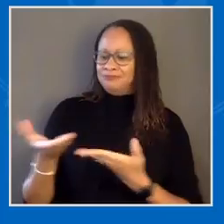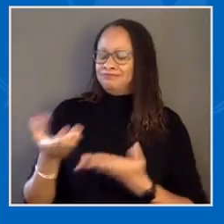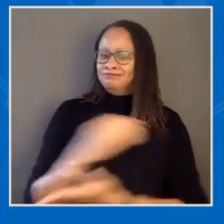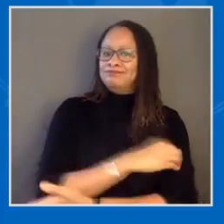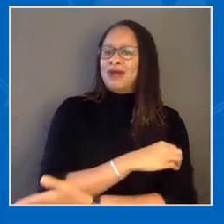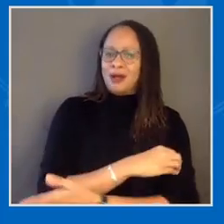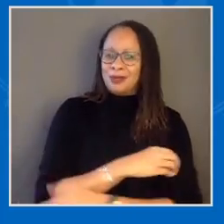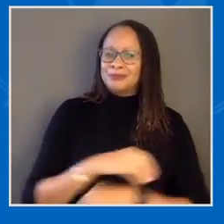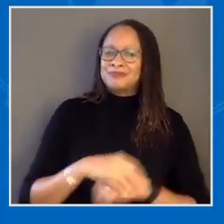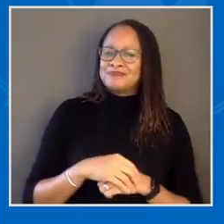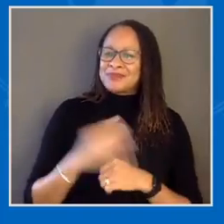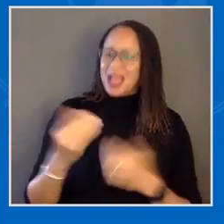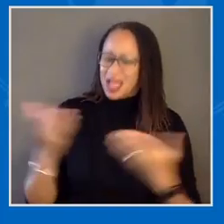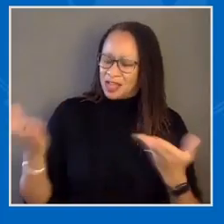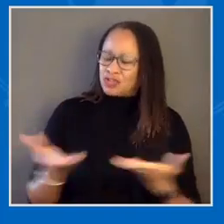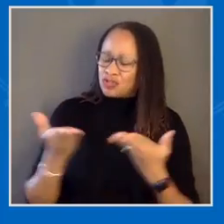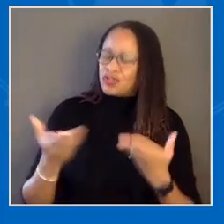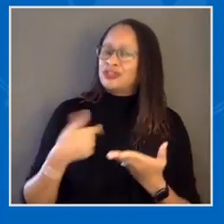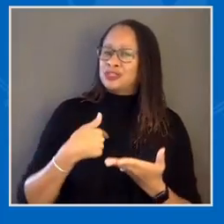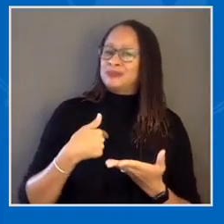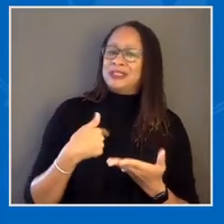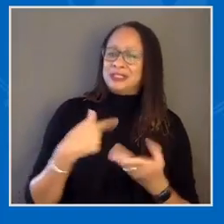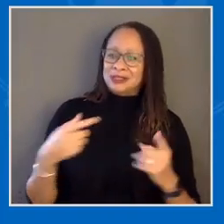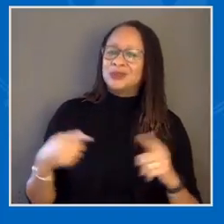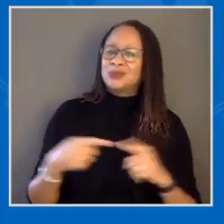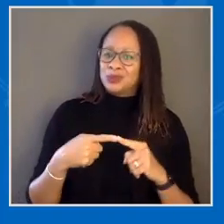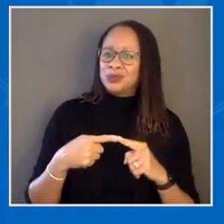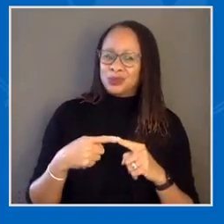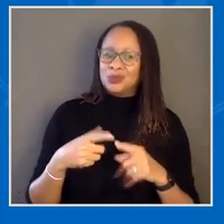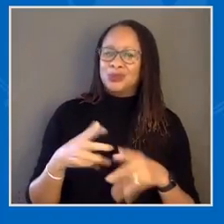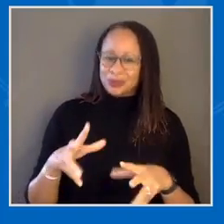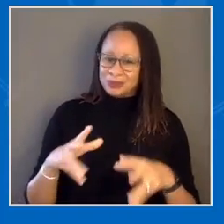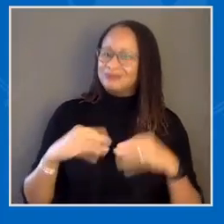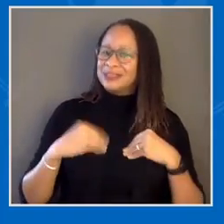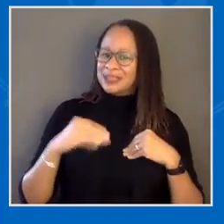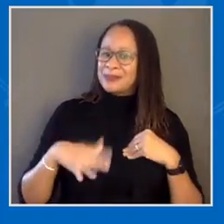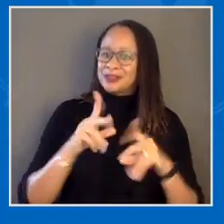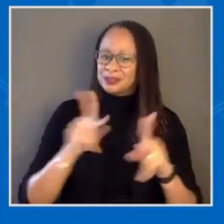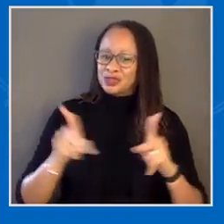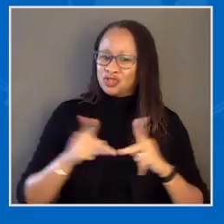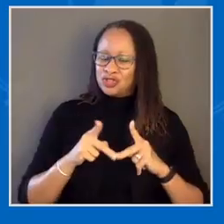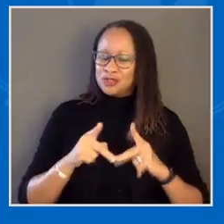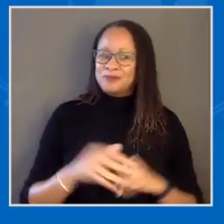and encouraging me to take this task on.